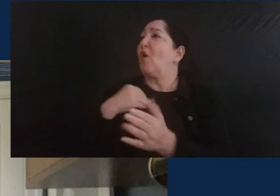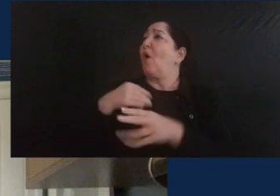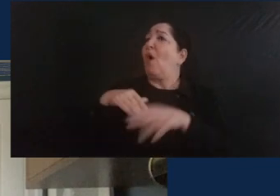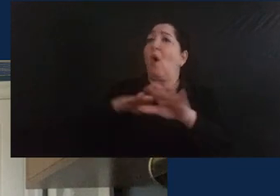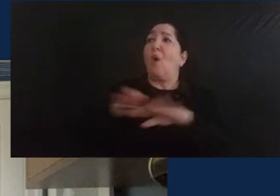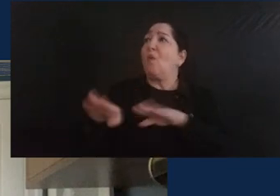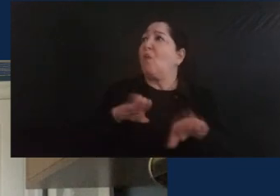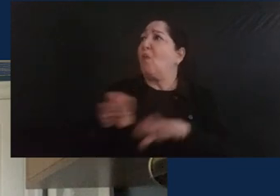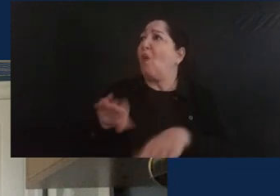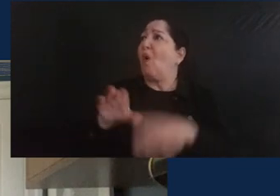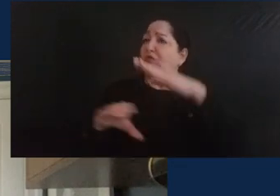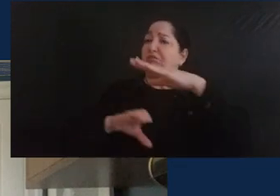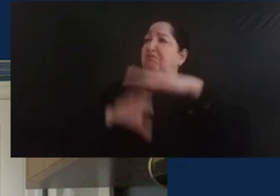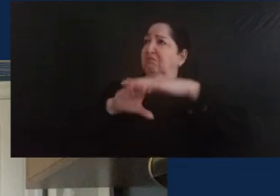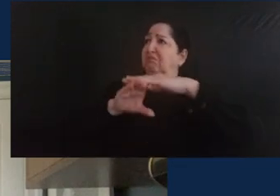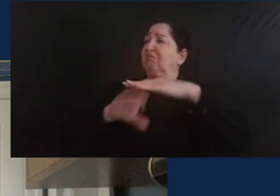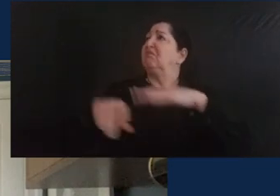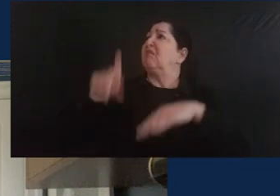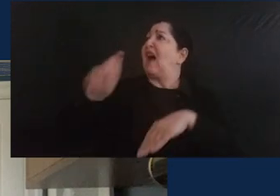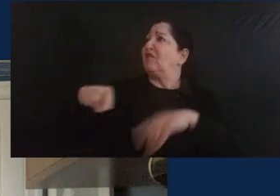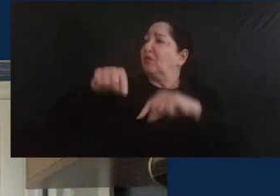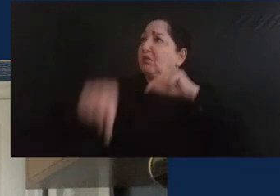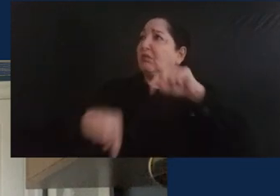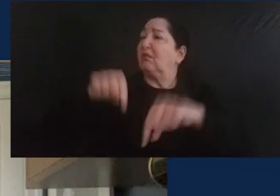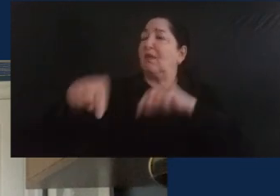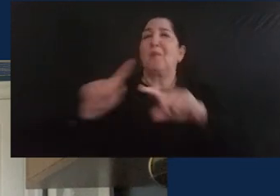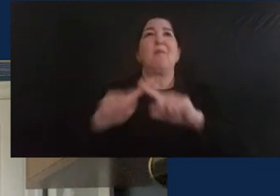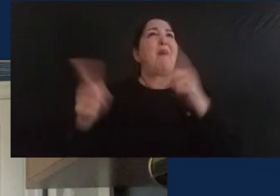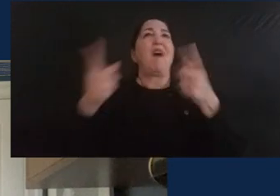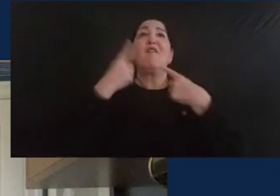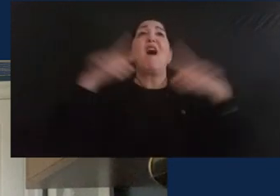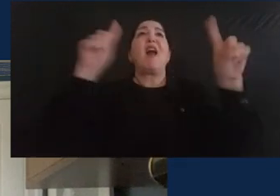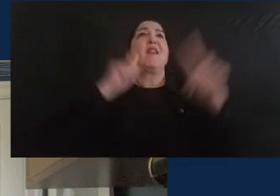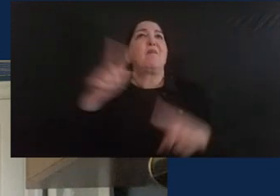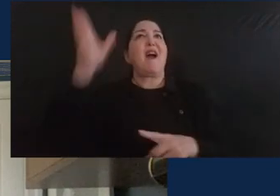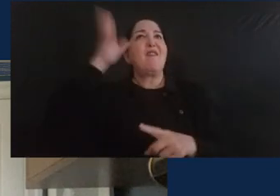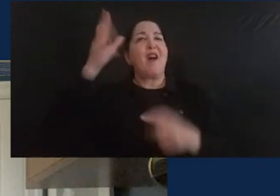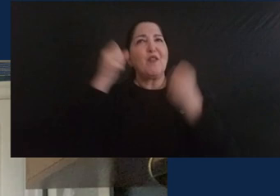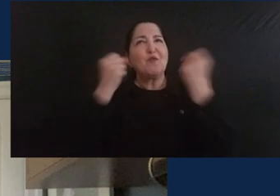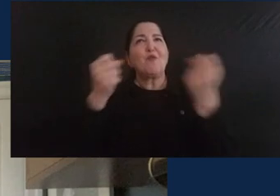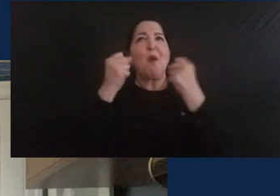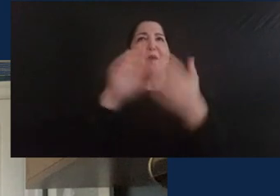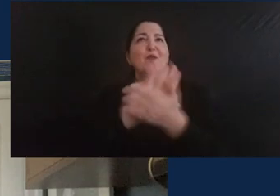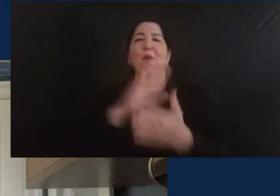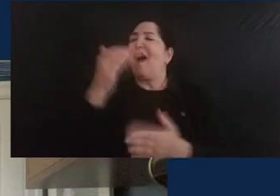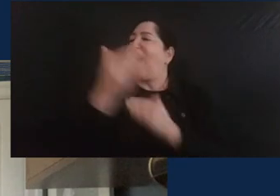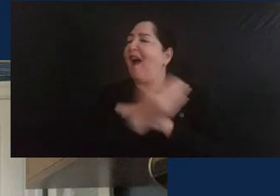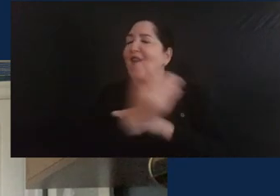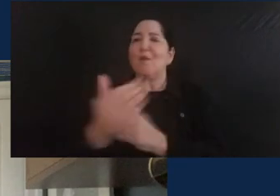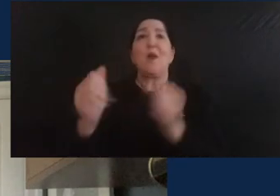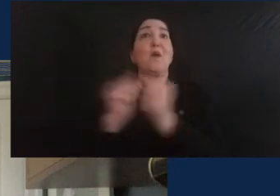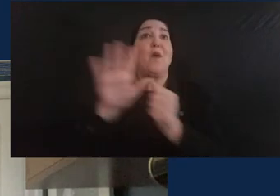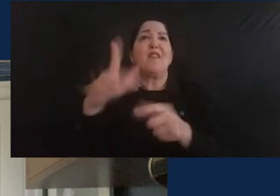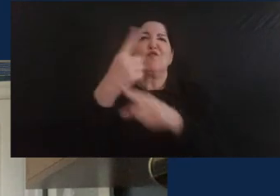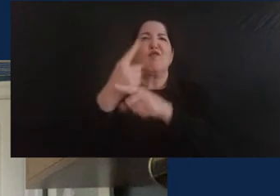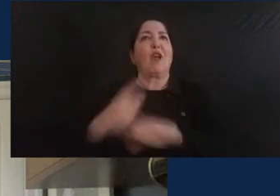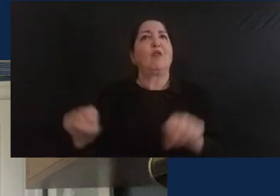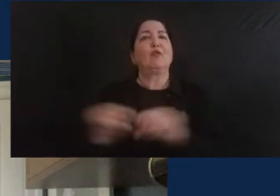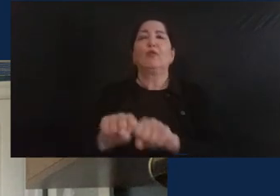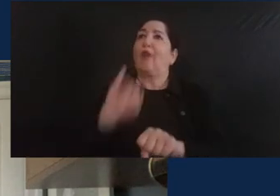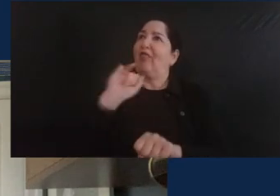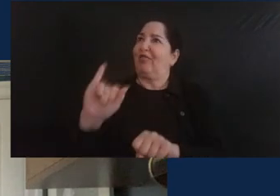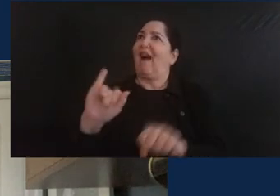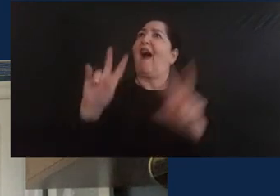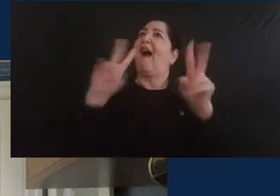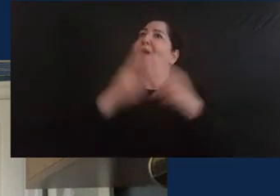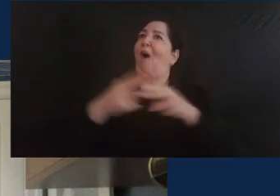walking shoes, my dad would eventually drive me to high school every morning in his signature loafers. That is